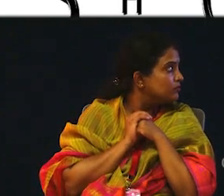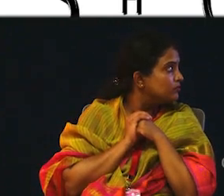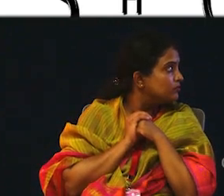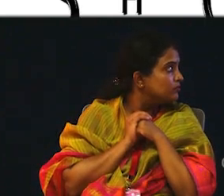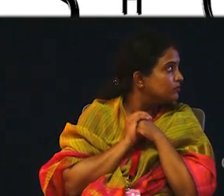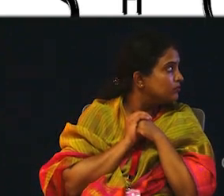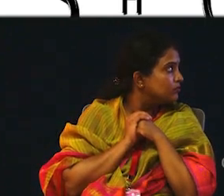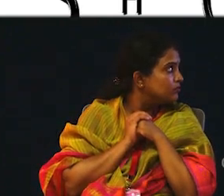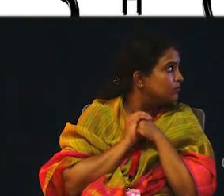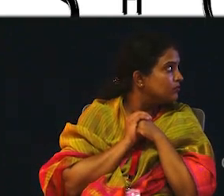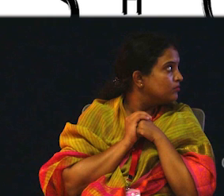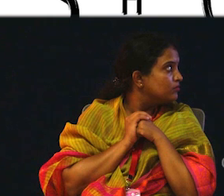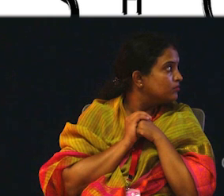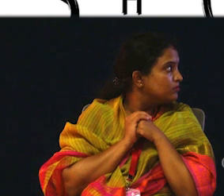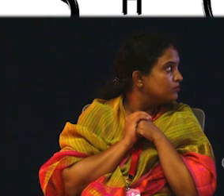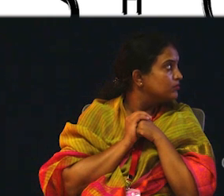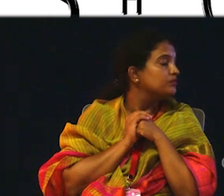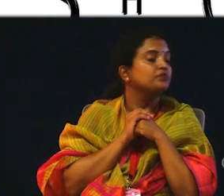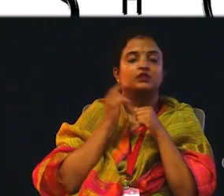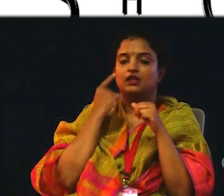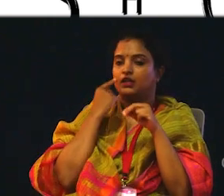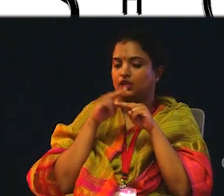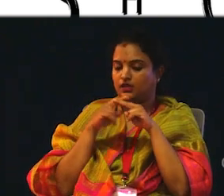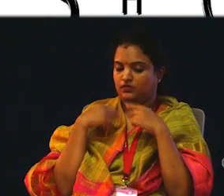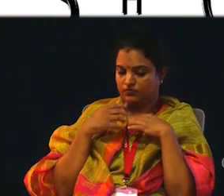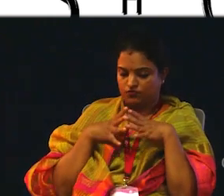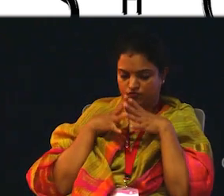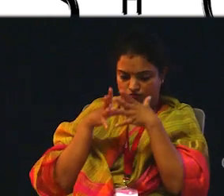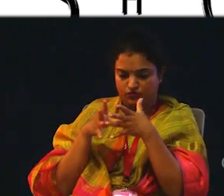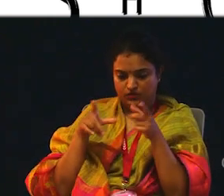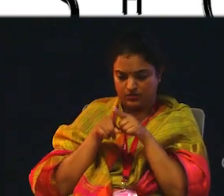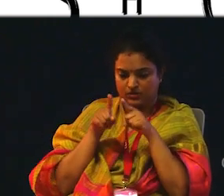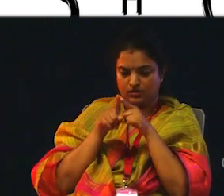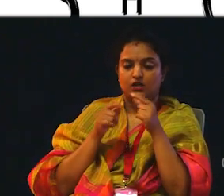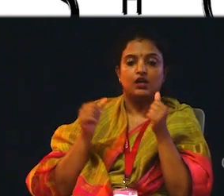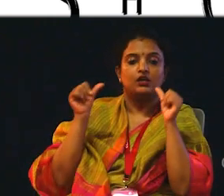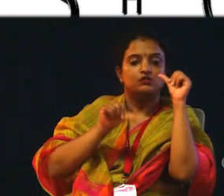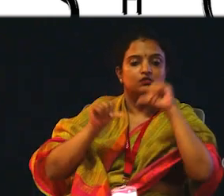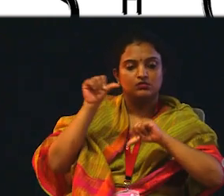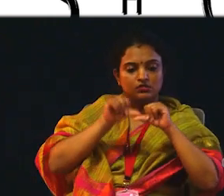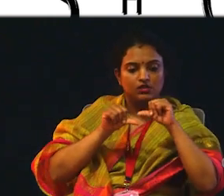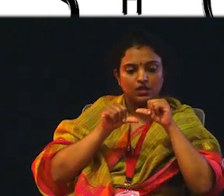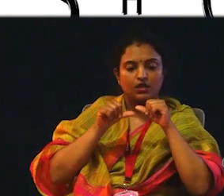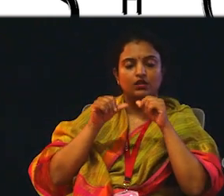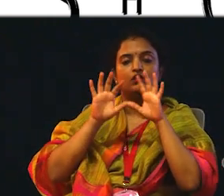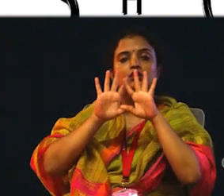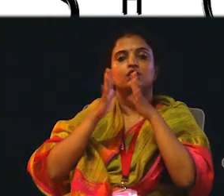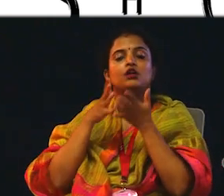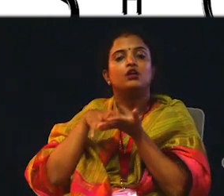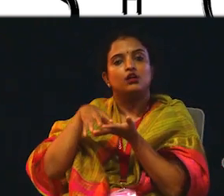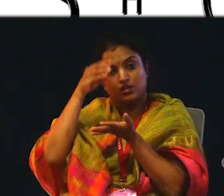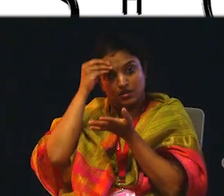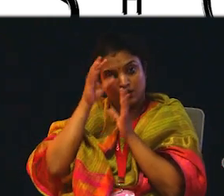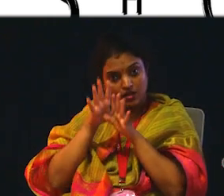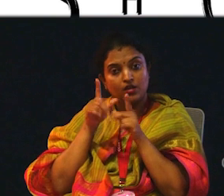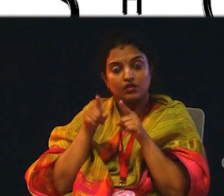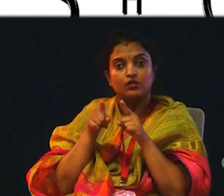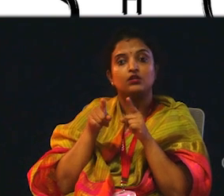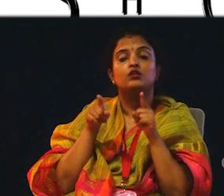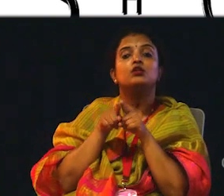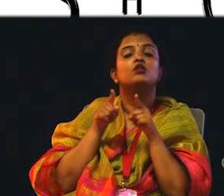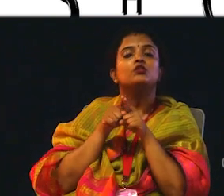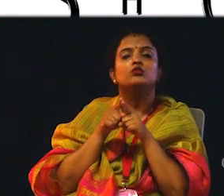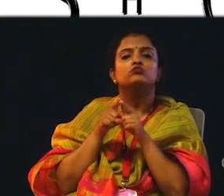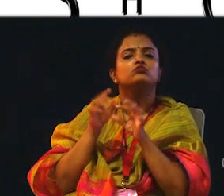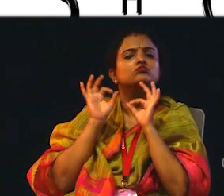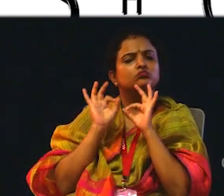Forrestein's model of mediated learning experience is presented here. It's actually a little adaptation. It's very well